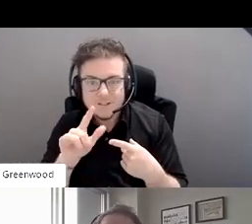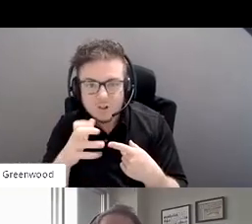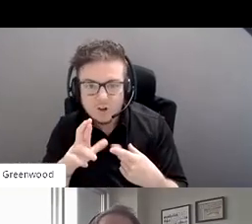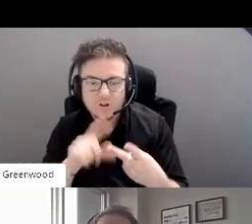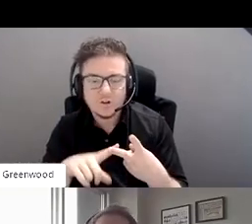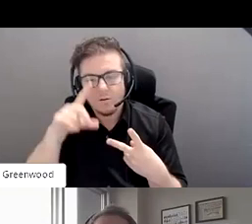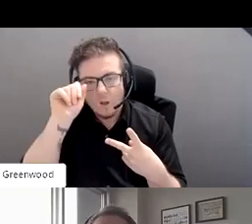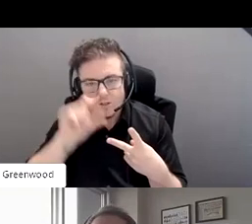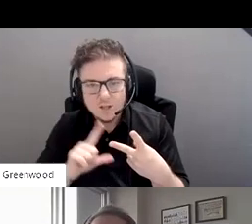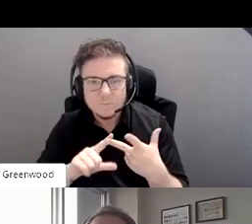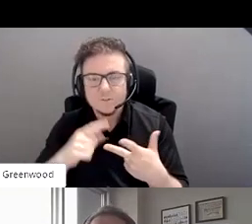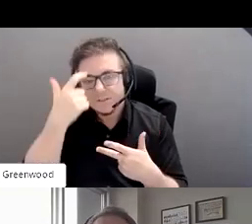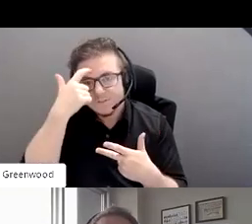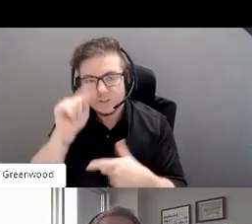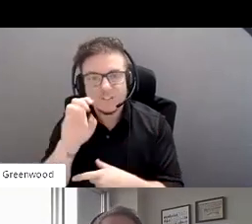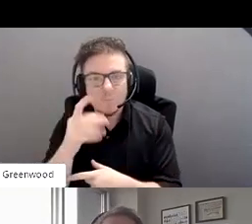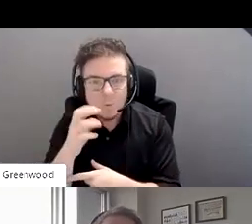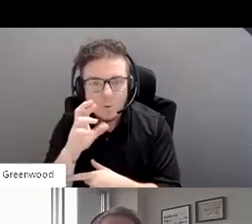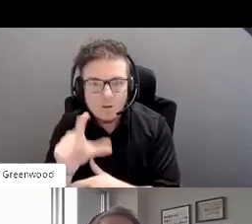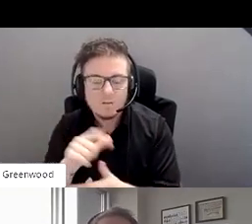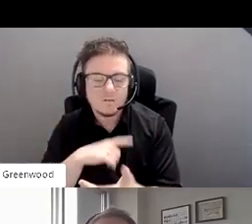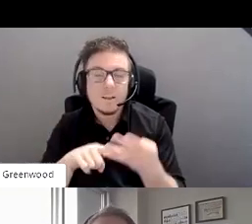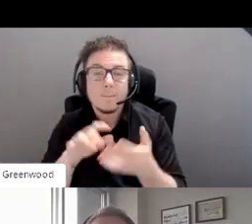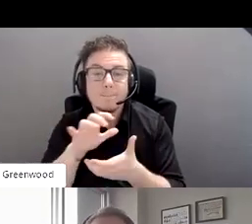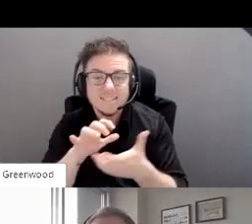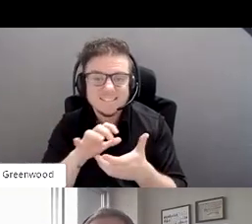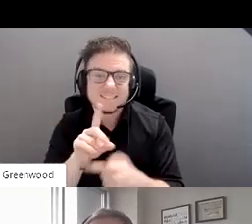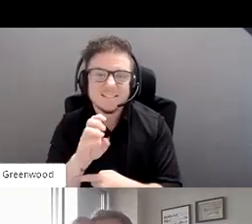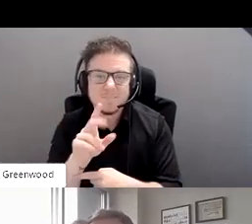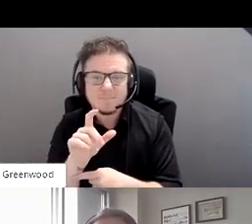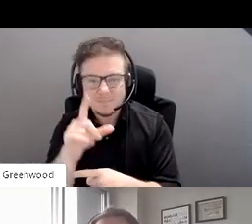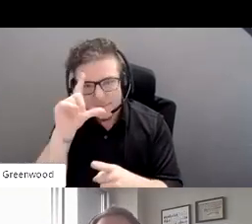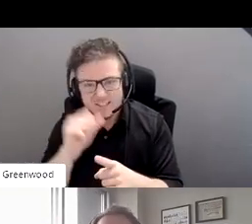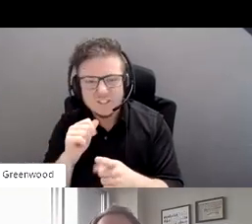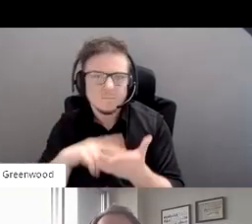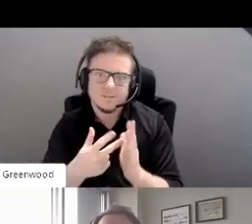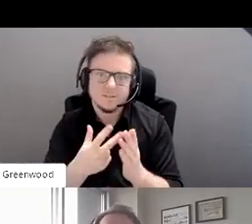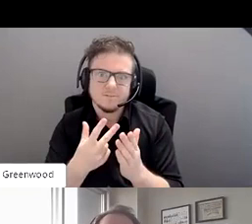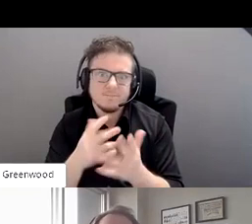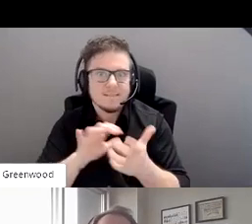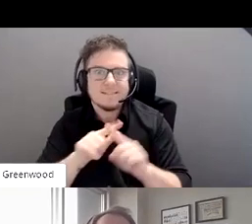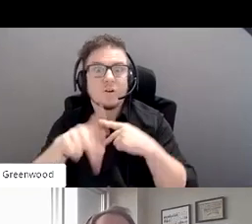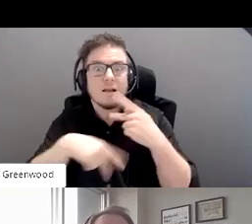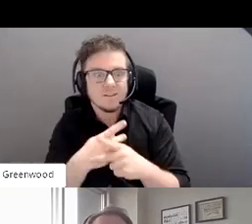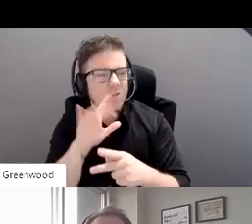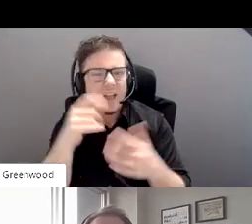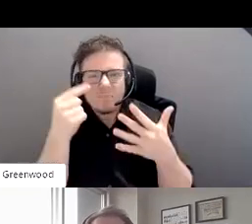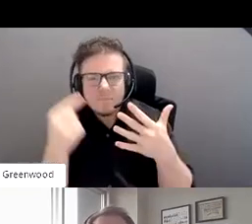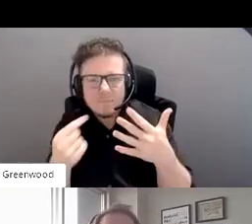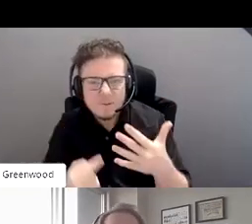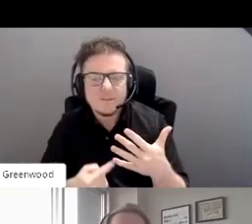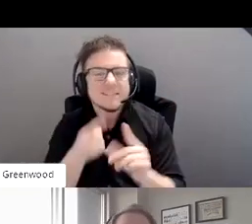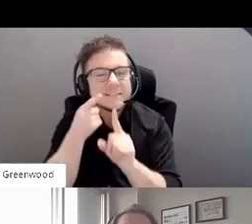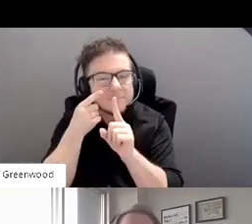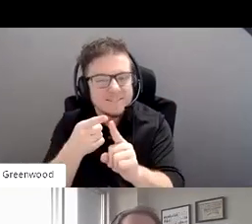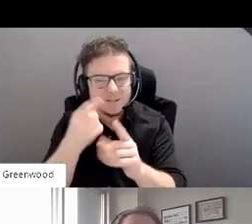Alzheimer's, frontotemporal dementia, mixed dementia, which is a mix of a variety of dementias. So these are all the specific